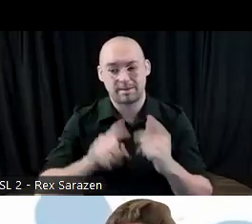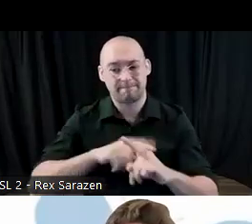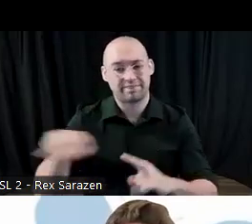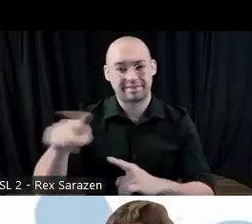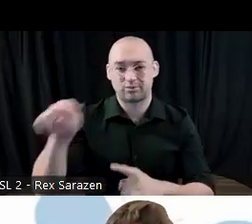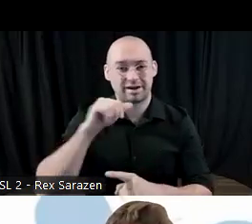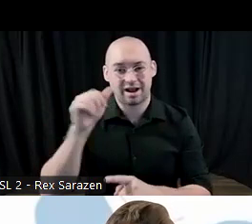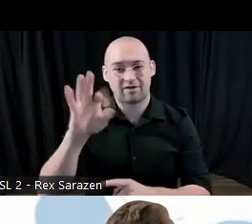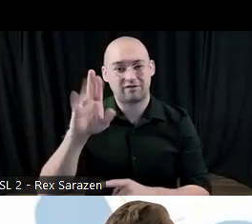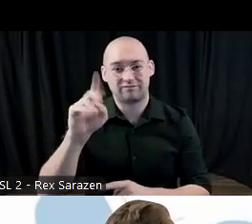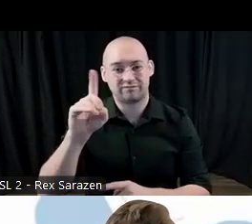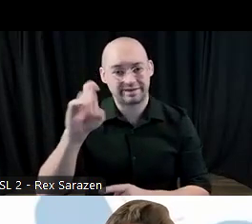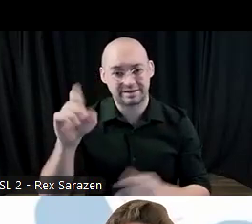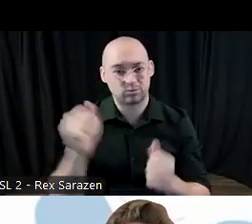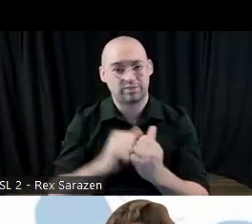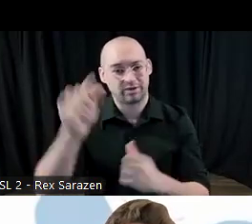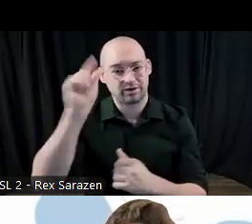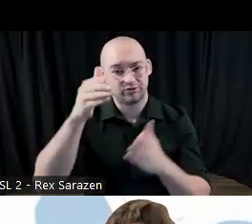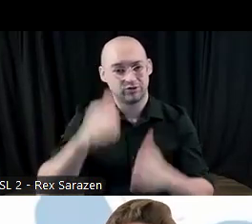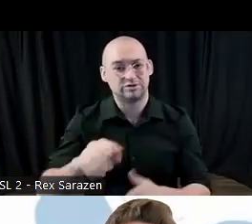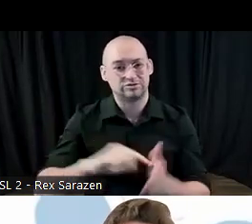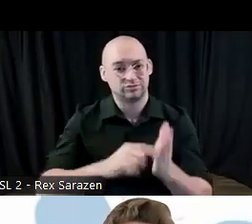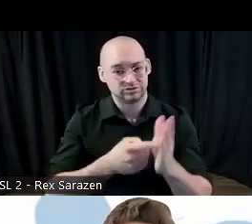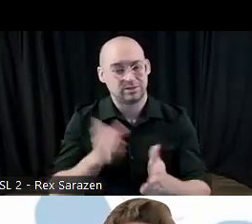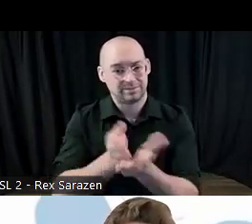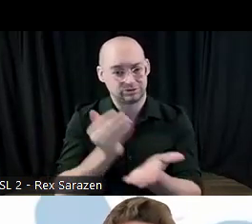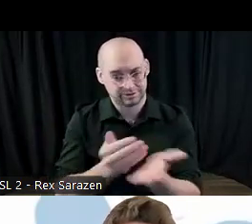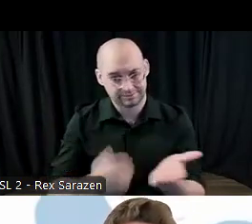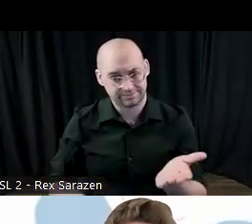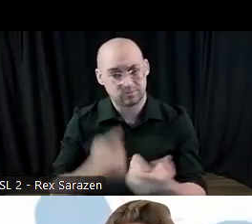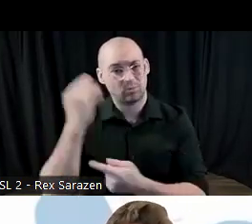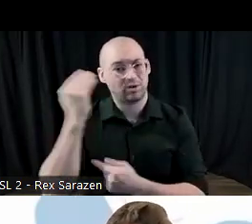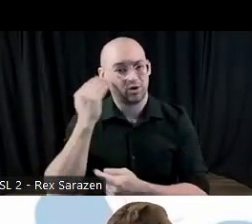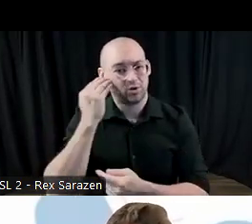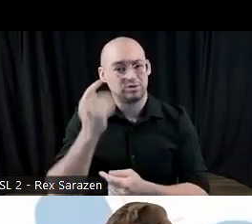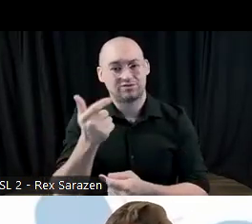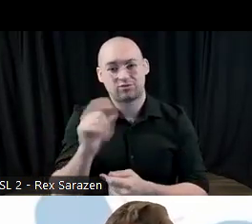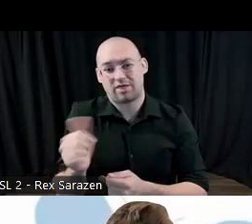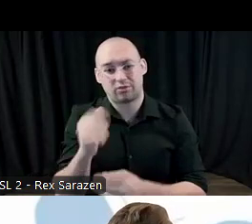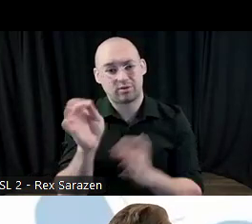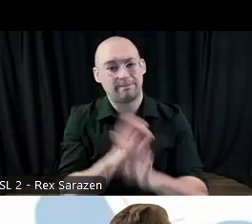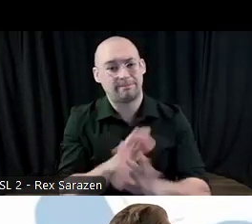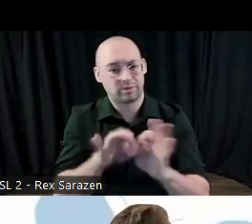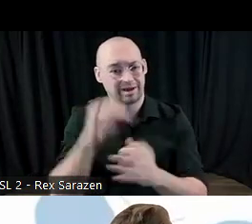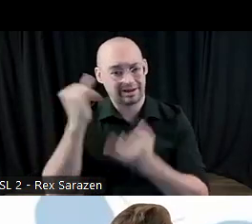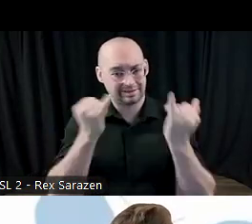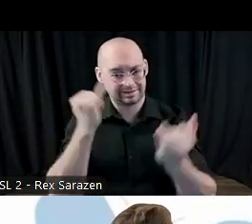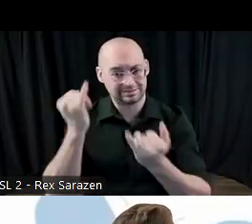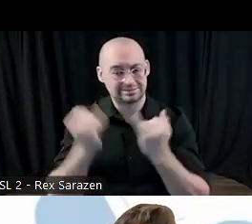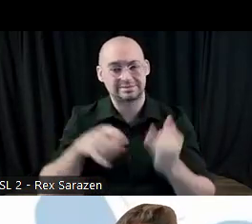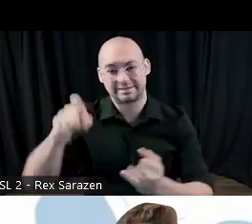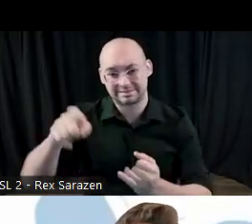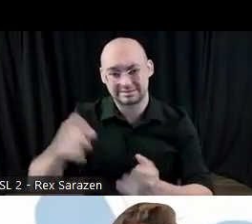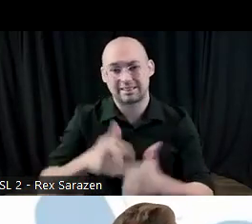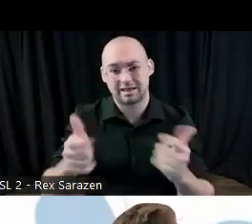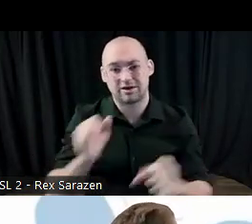governor's initial budget. We know there are a few other important ideas and needs and much work to be done